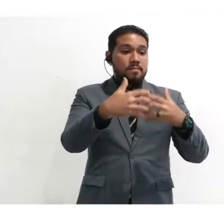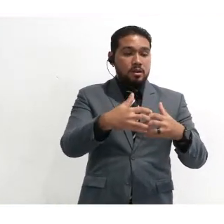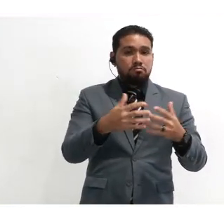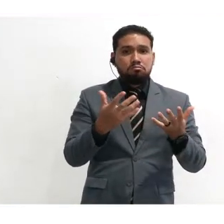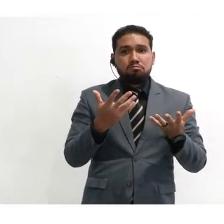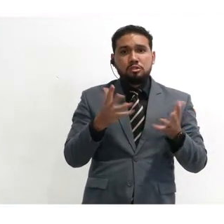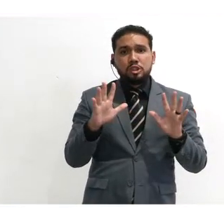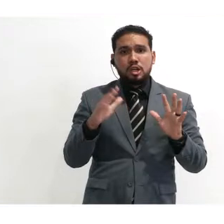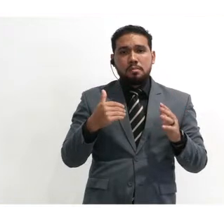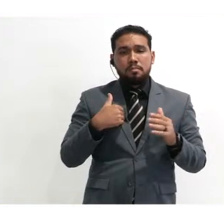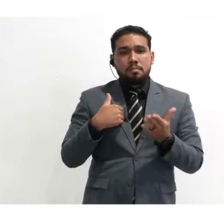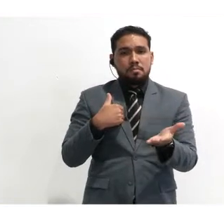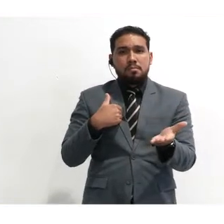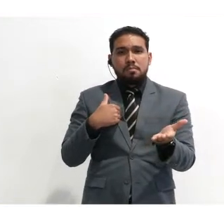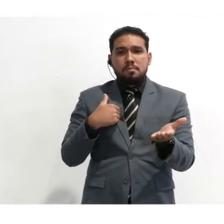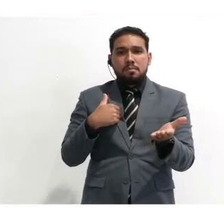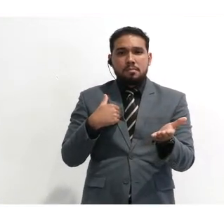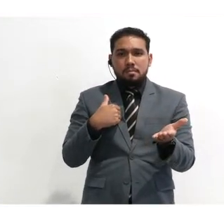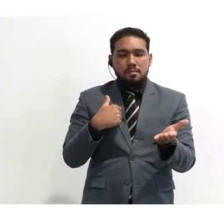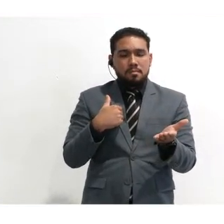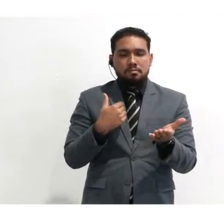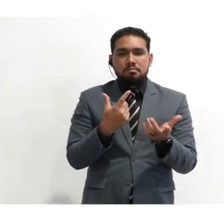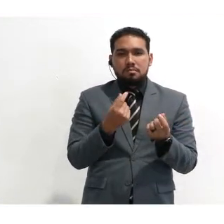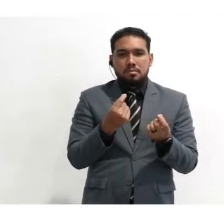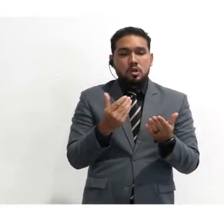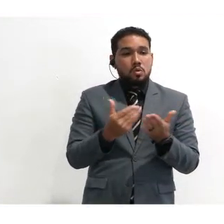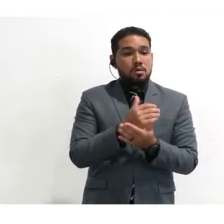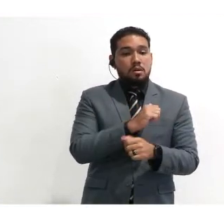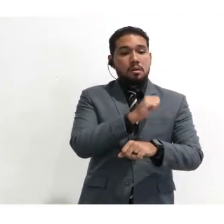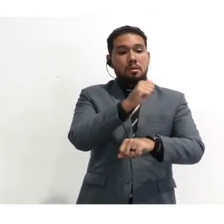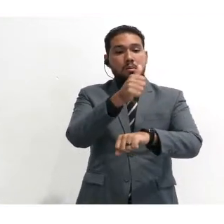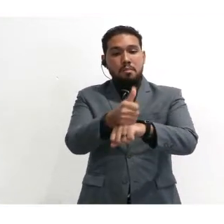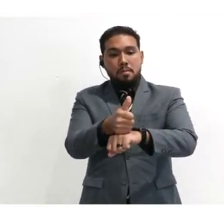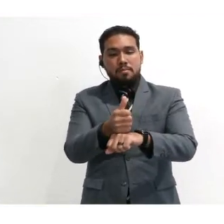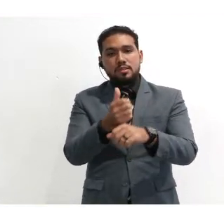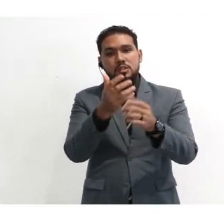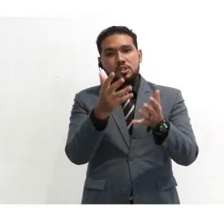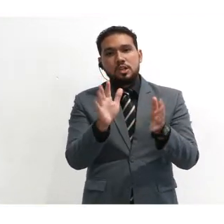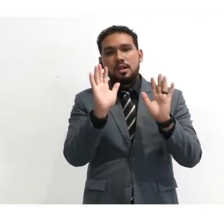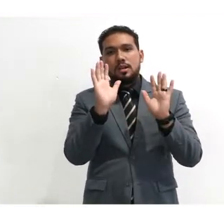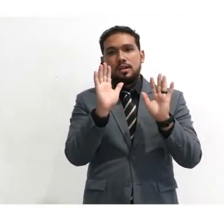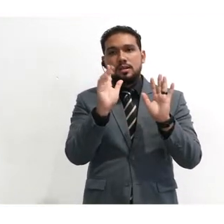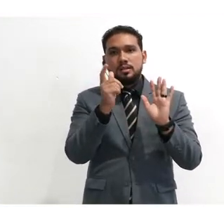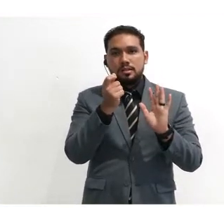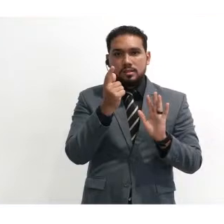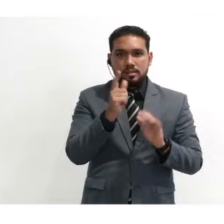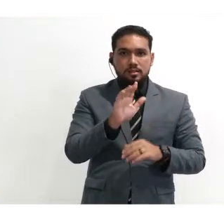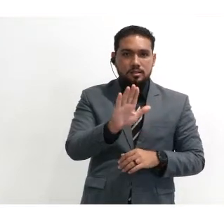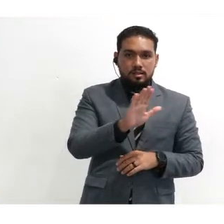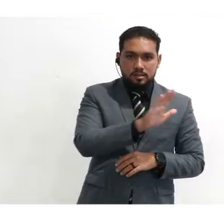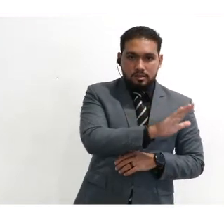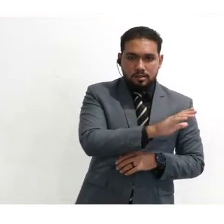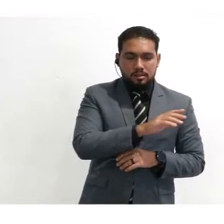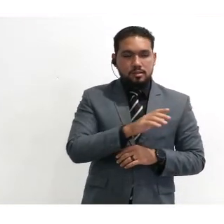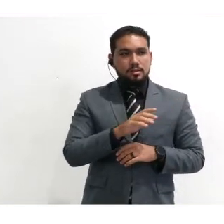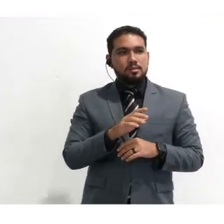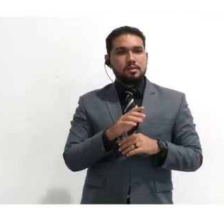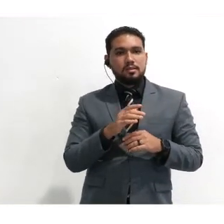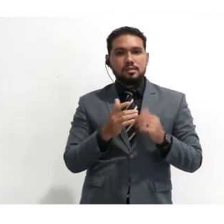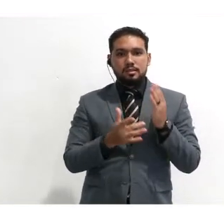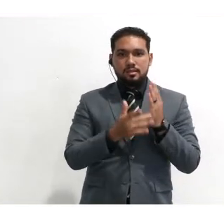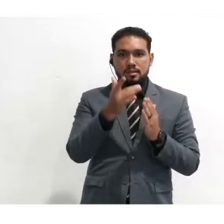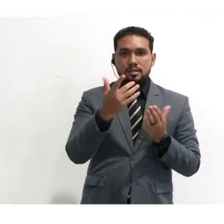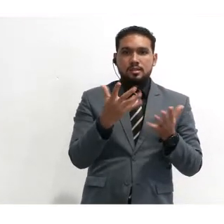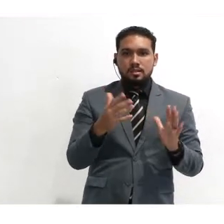get adopted by the industry, but that's kind of the space that at least the packaging startups in the U.S. are operating in.